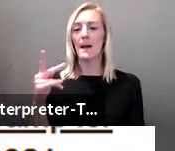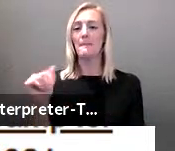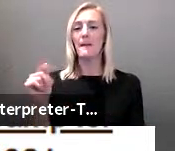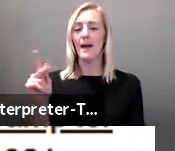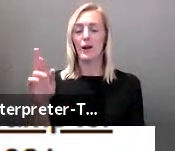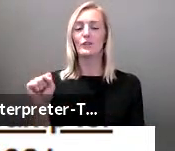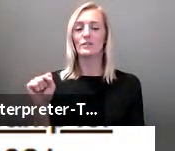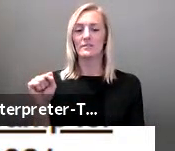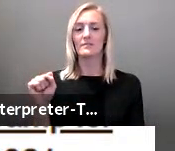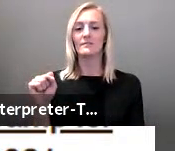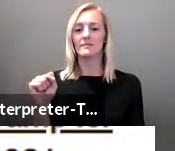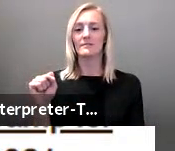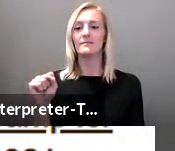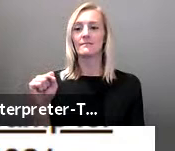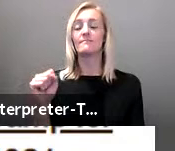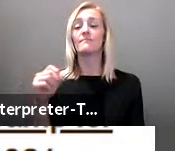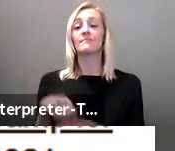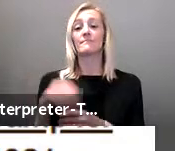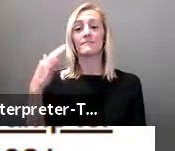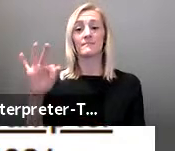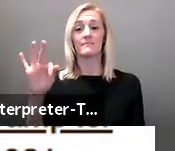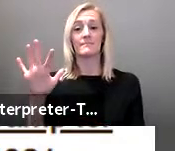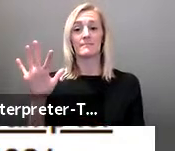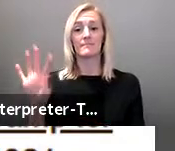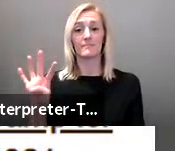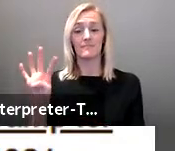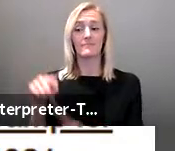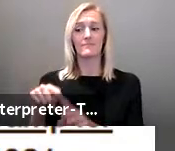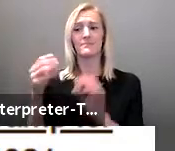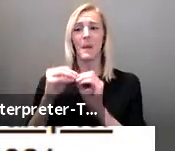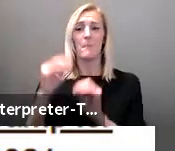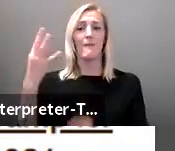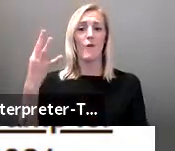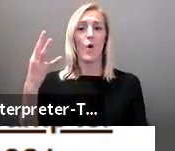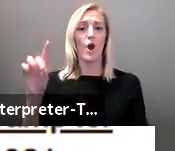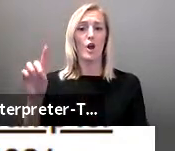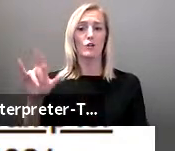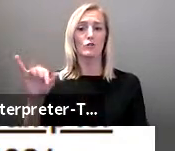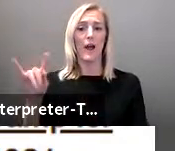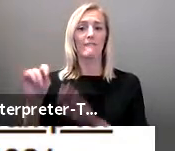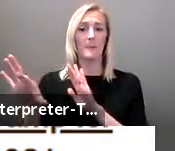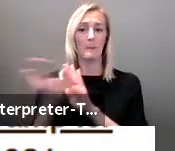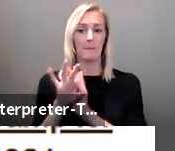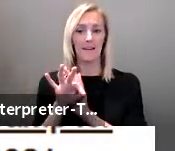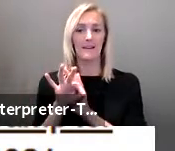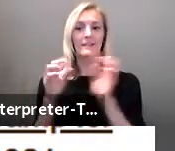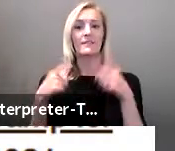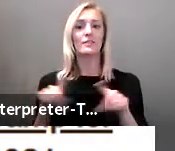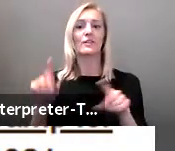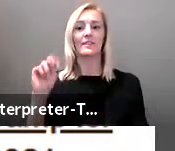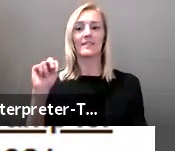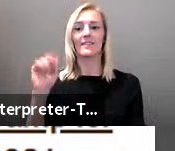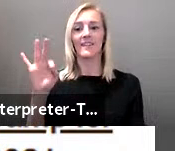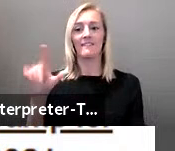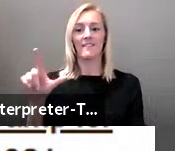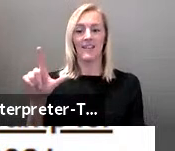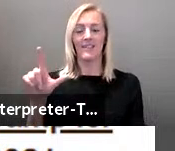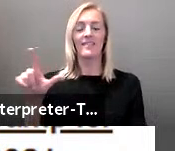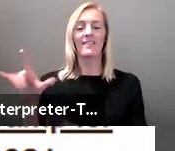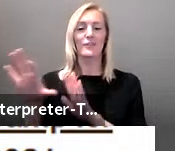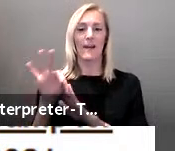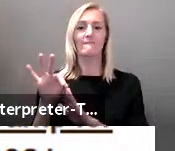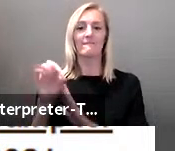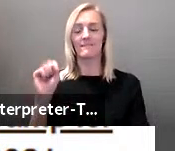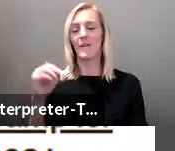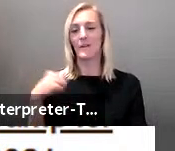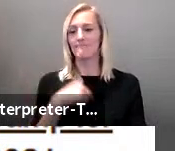And in 1954, he was the number 4 draft pick during the NFL draft. So we're